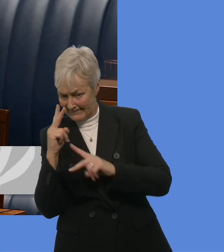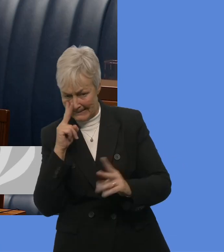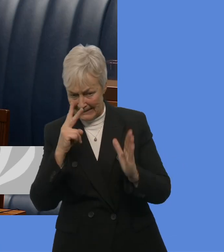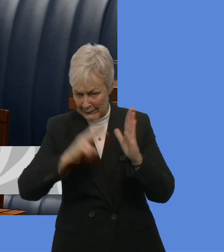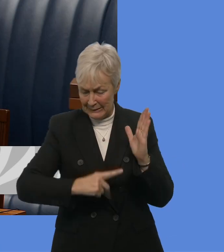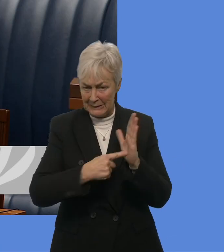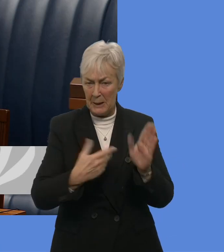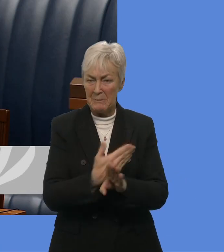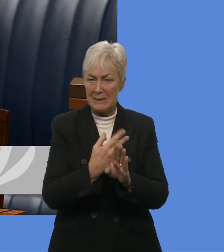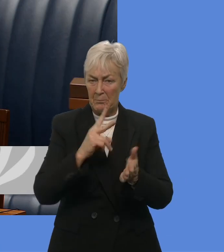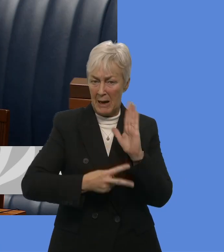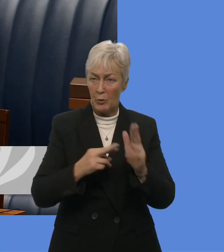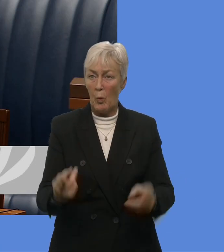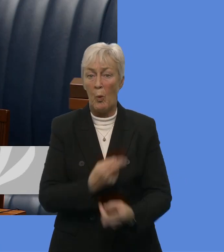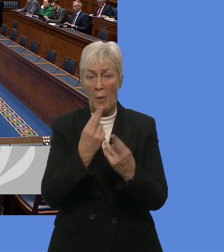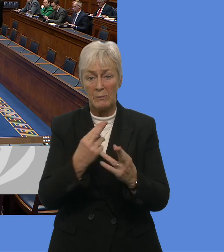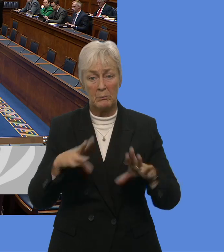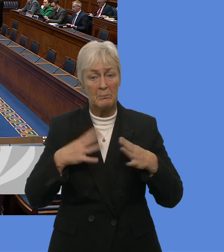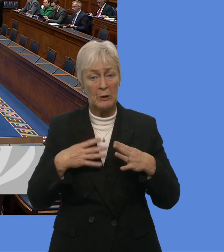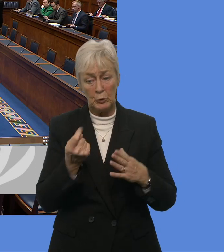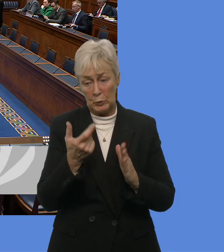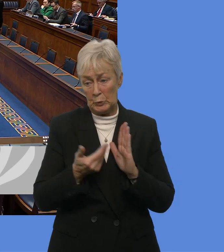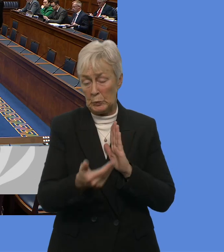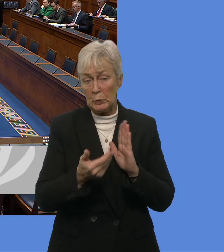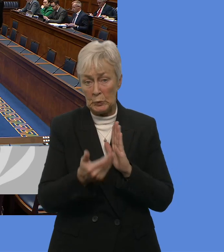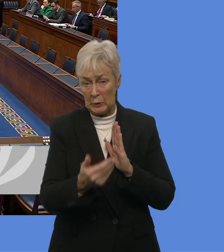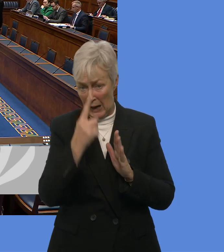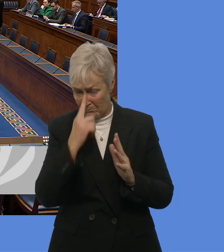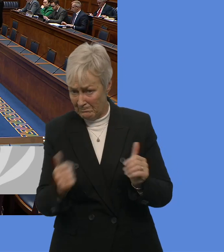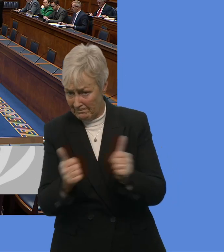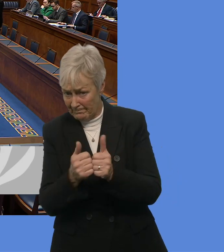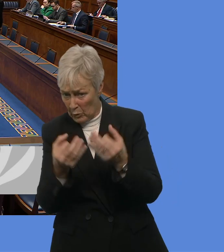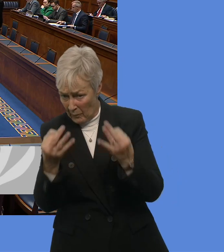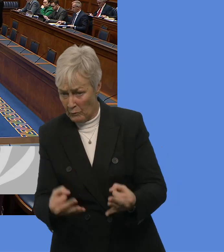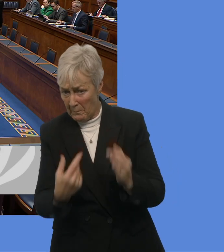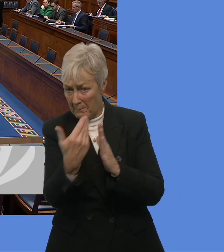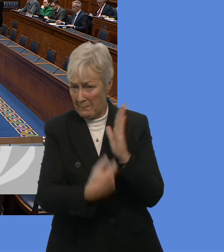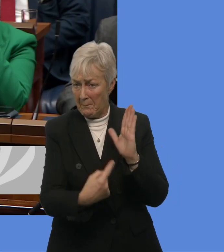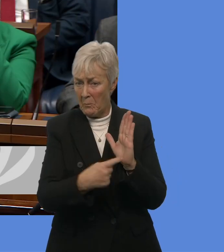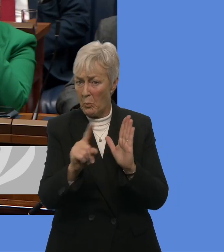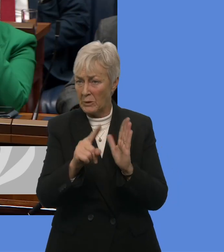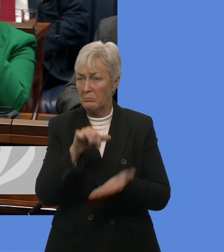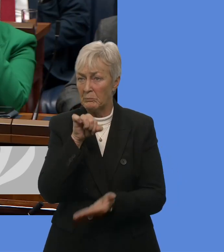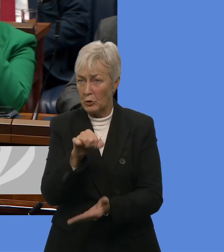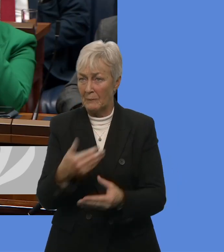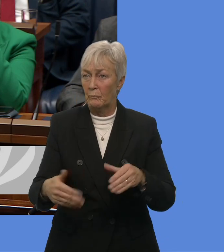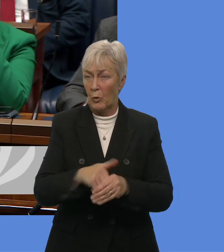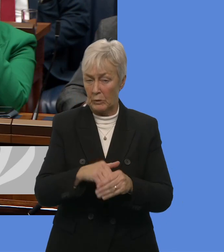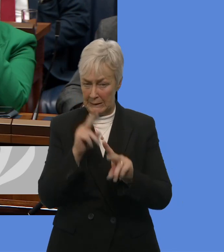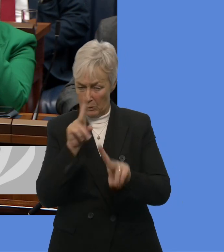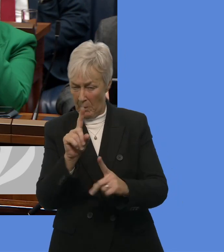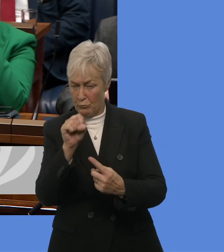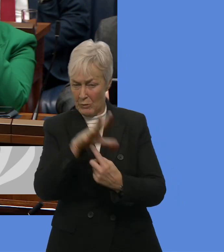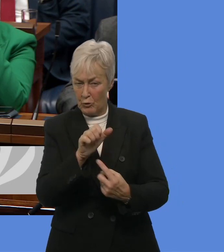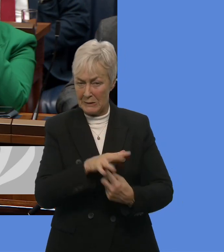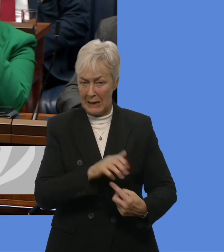We would hope to get that very shortly. They will have had some confirmation of the budget envelope that they're working within, and they will be looking at that and prioritising